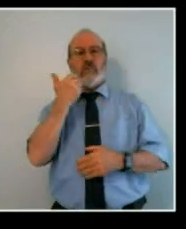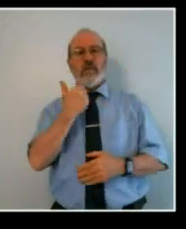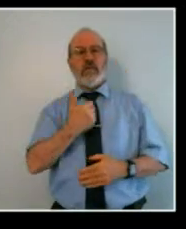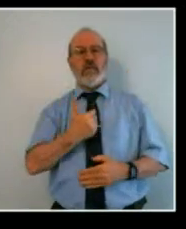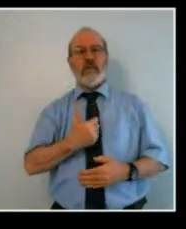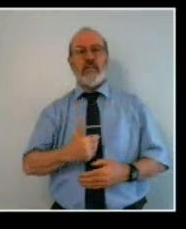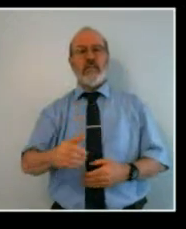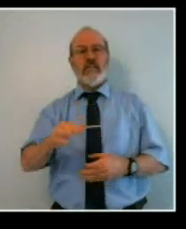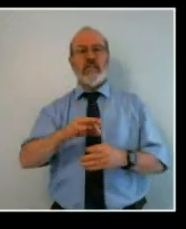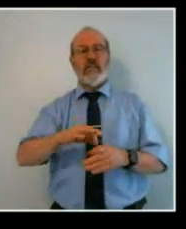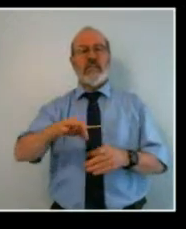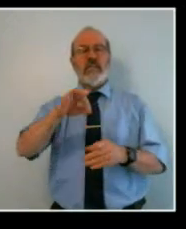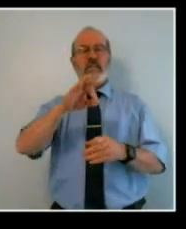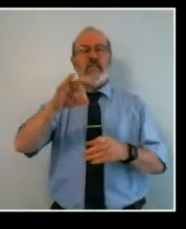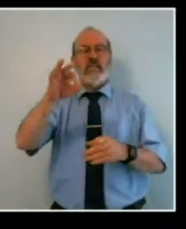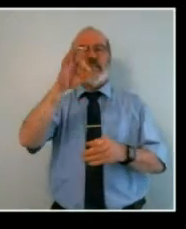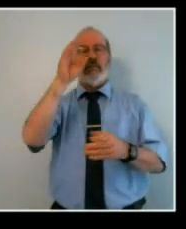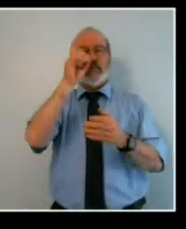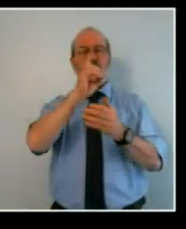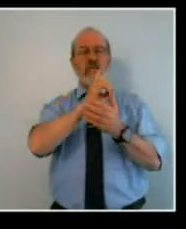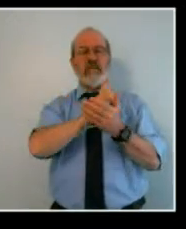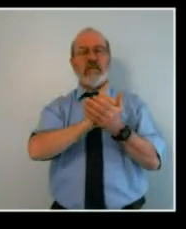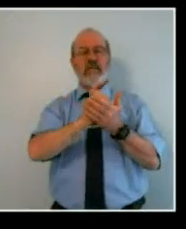illumine me.